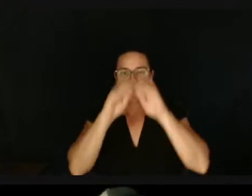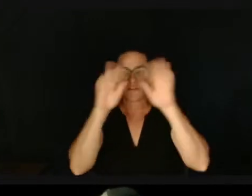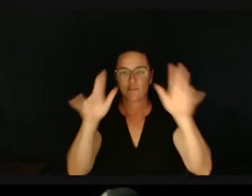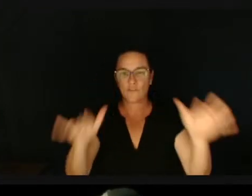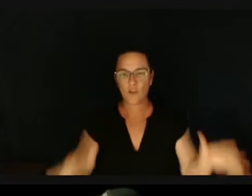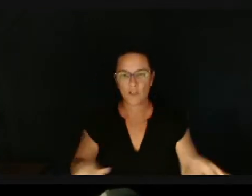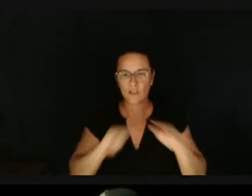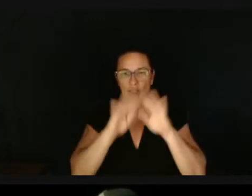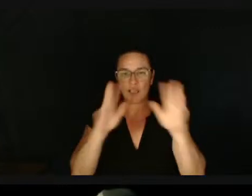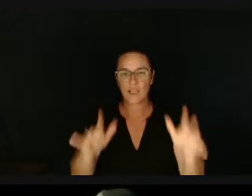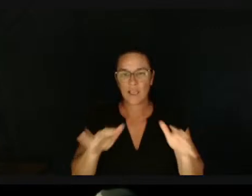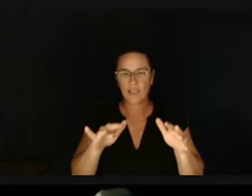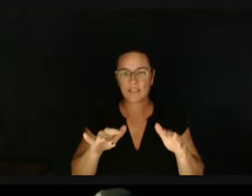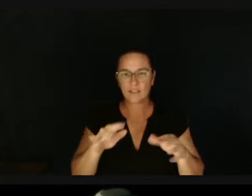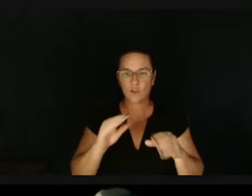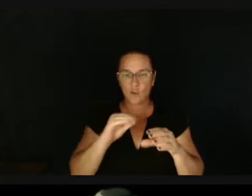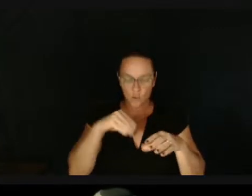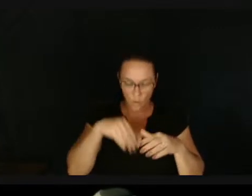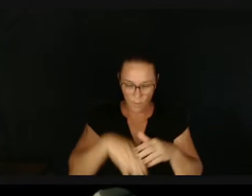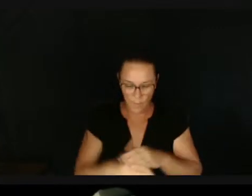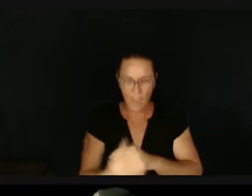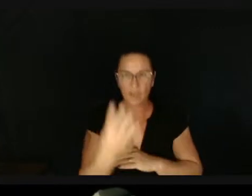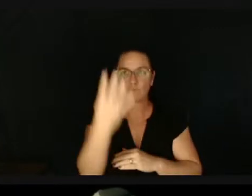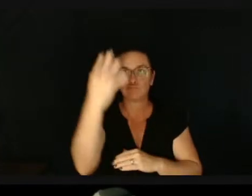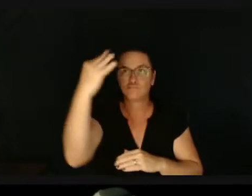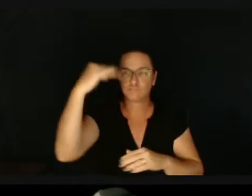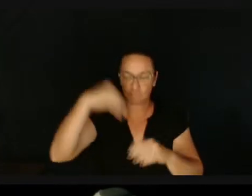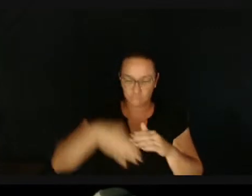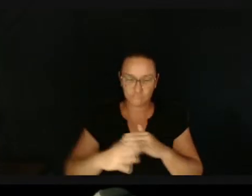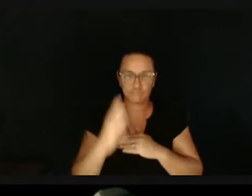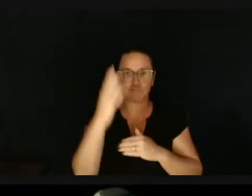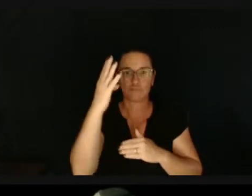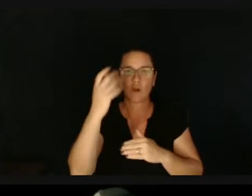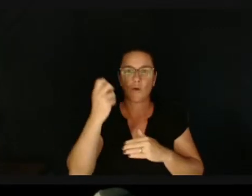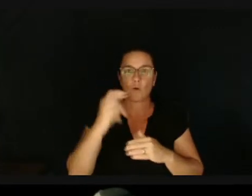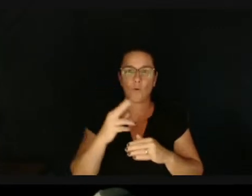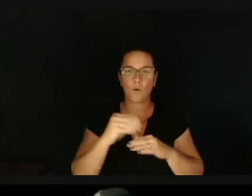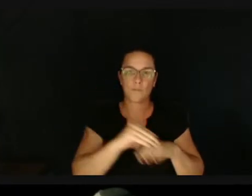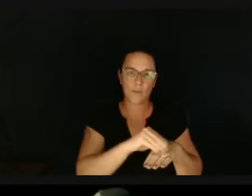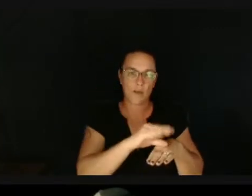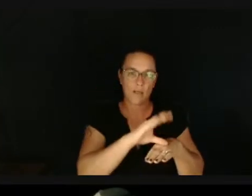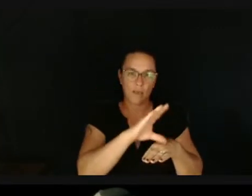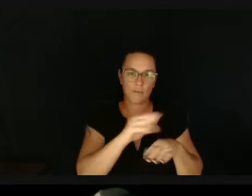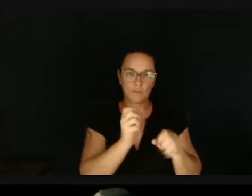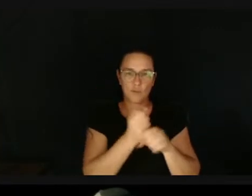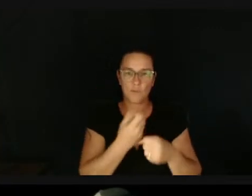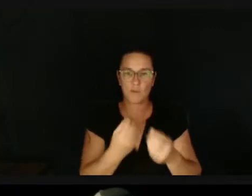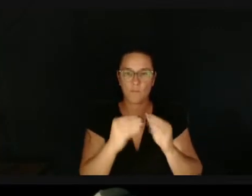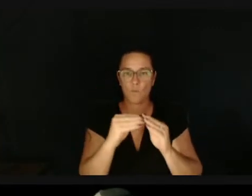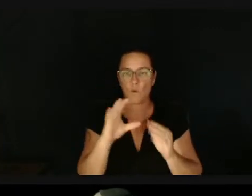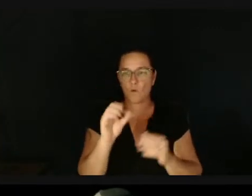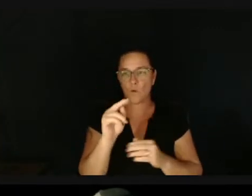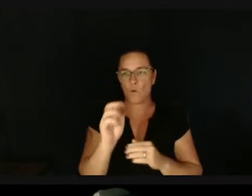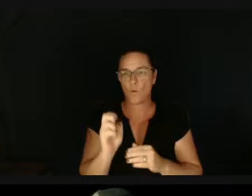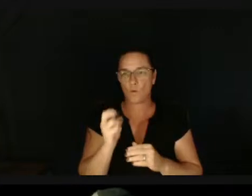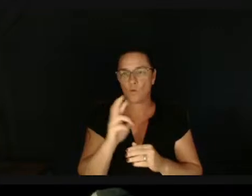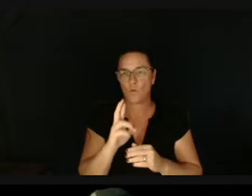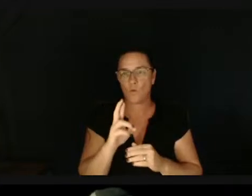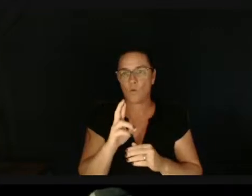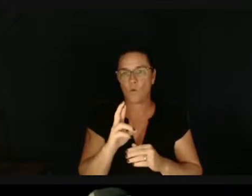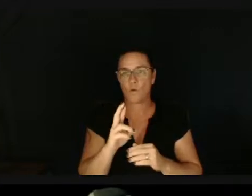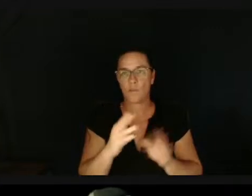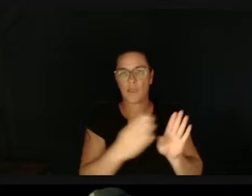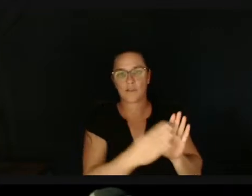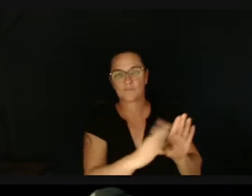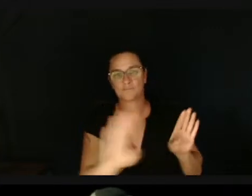and rejoining the flow or piling up to build up the cone or the debris apron here